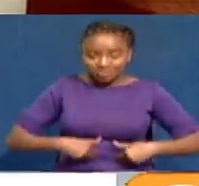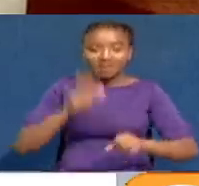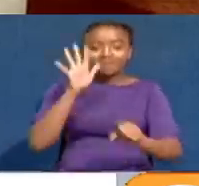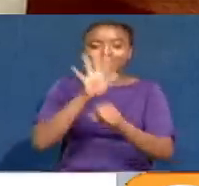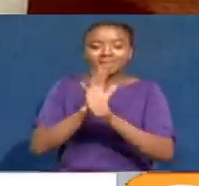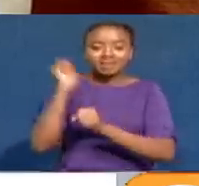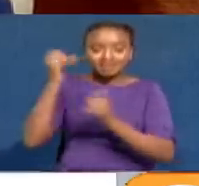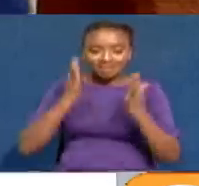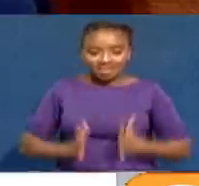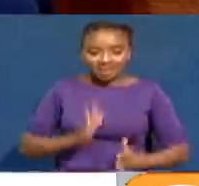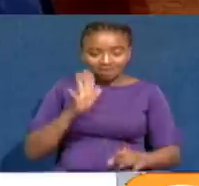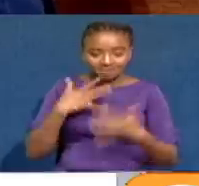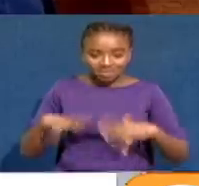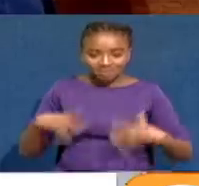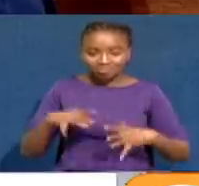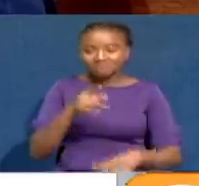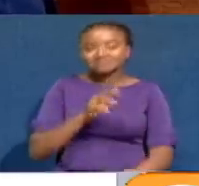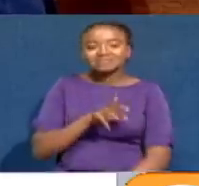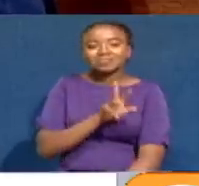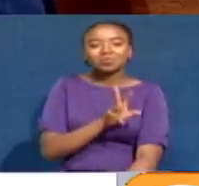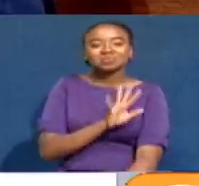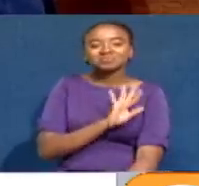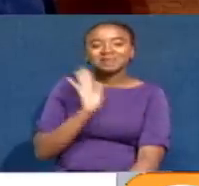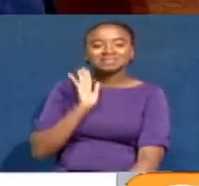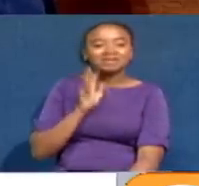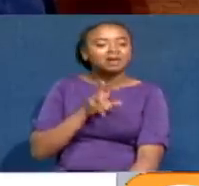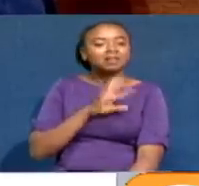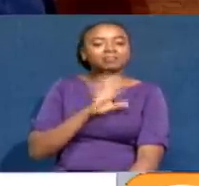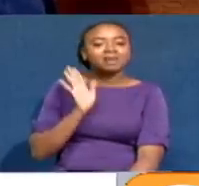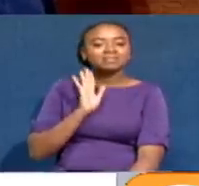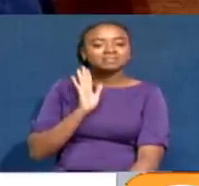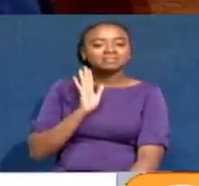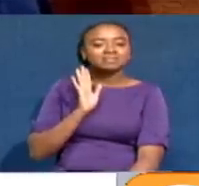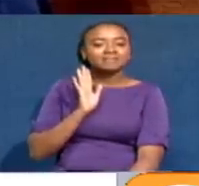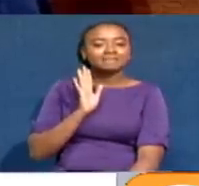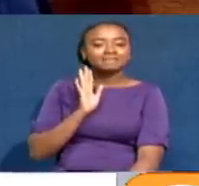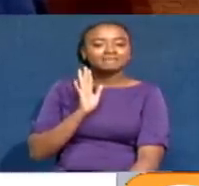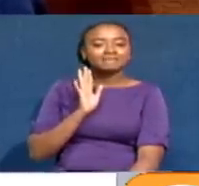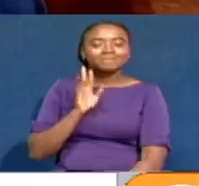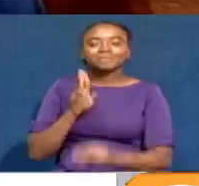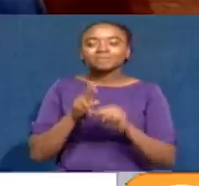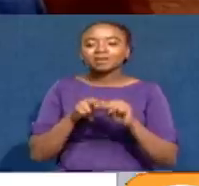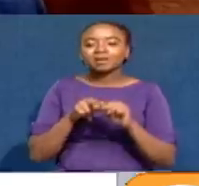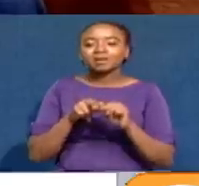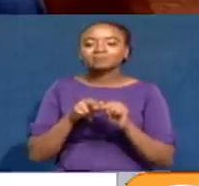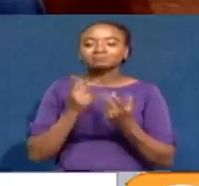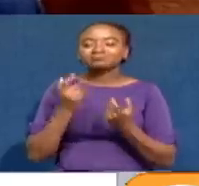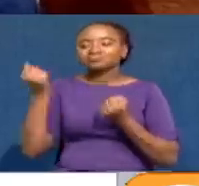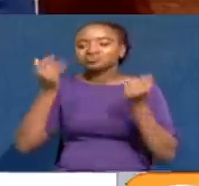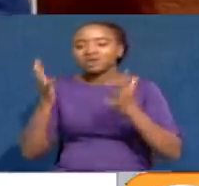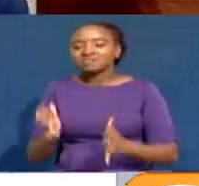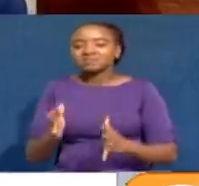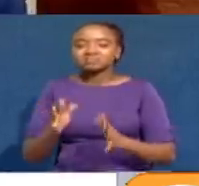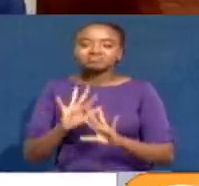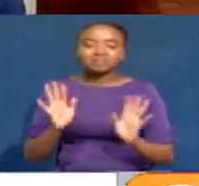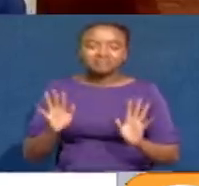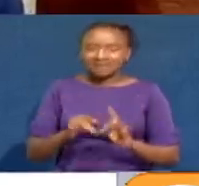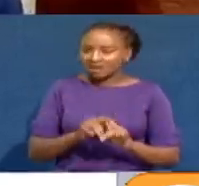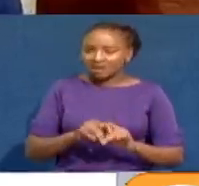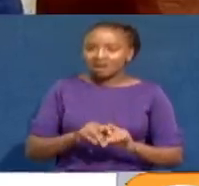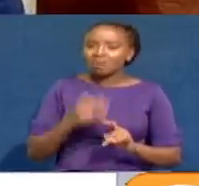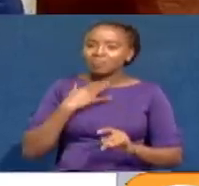of the Kenyan people are just standers by. They are just passive participants. They just sit there. They are some drivers of the economy. We want